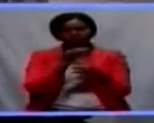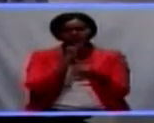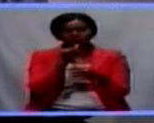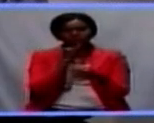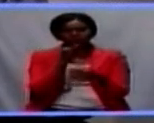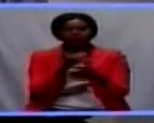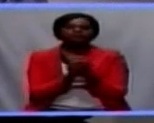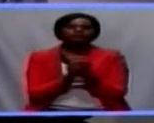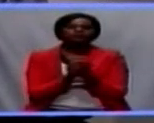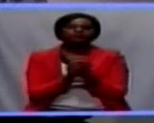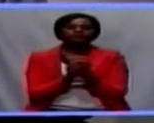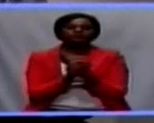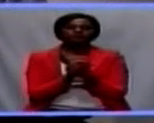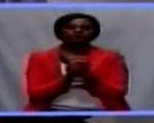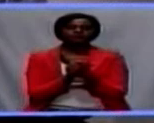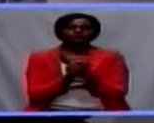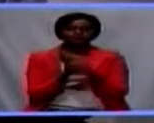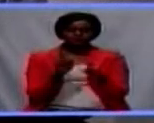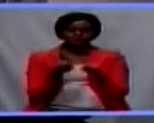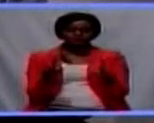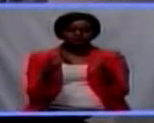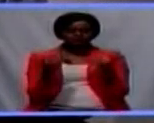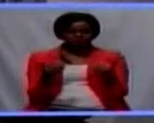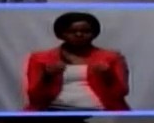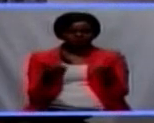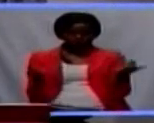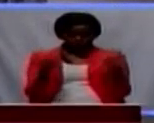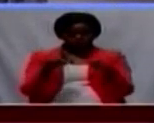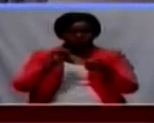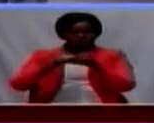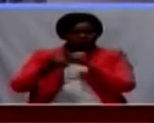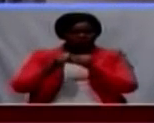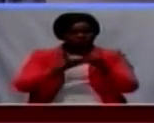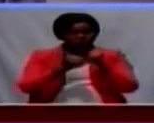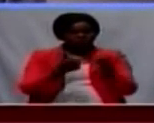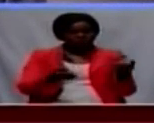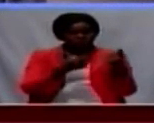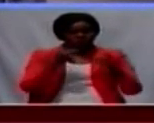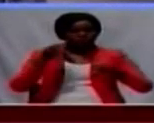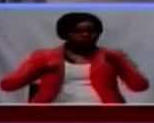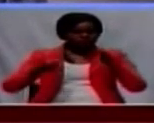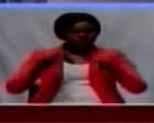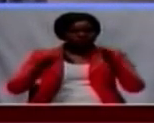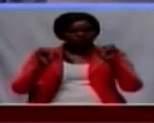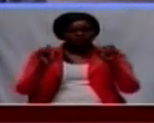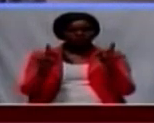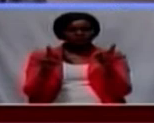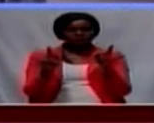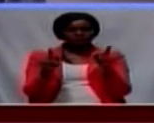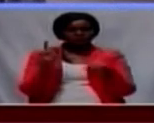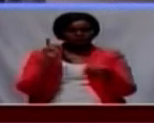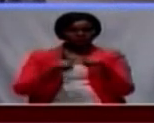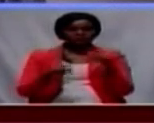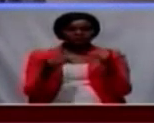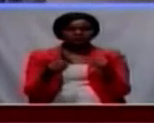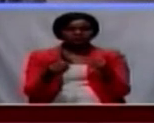No, the fact is that when matters are taken to court, okay, you cannot presume